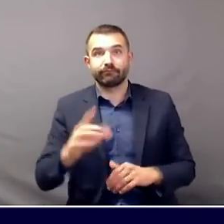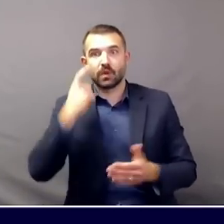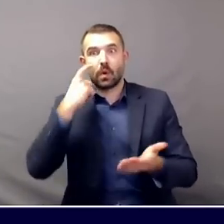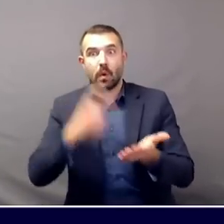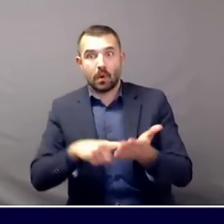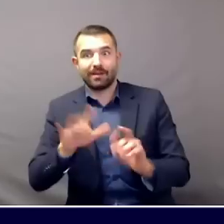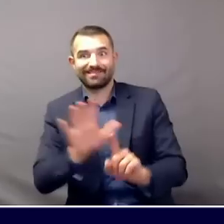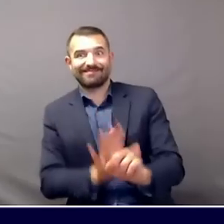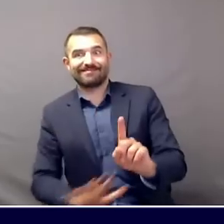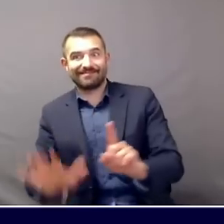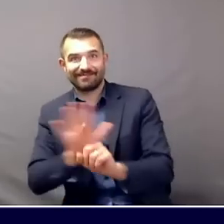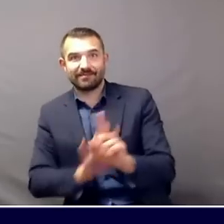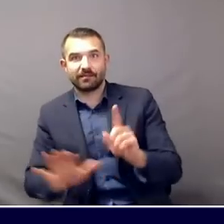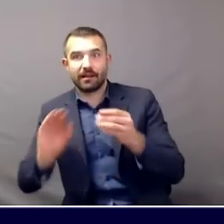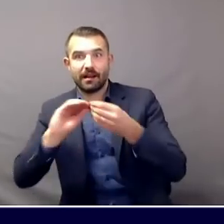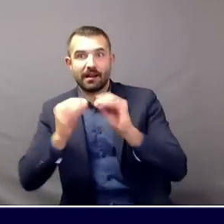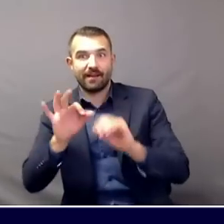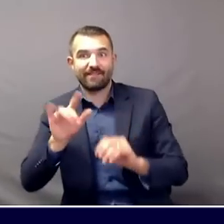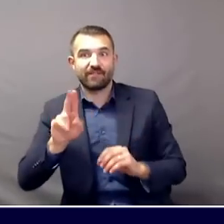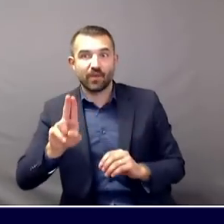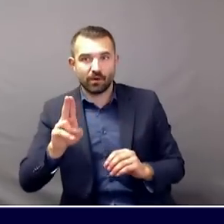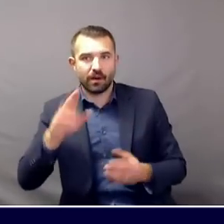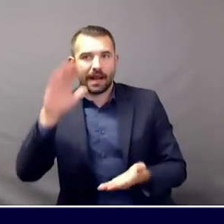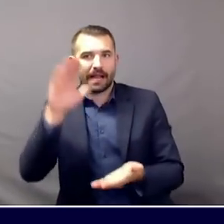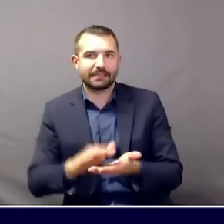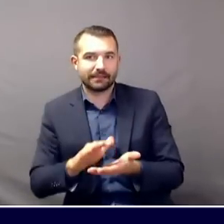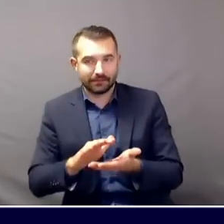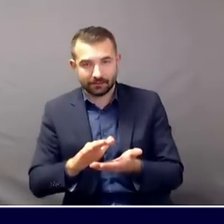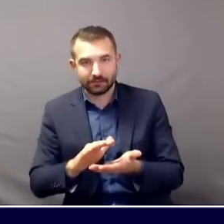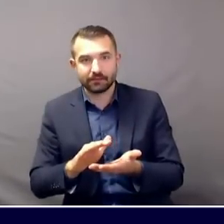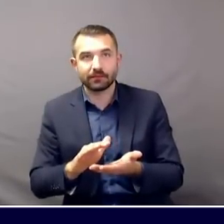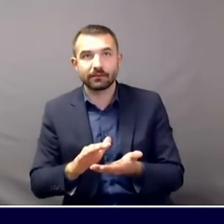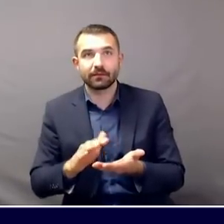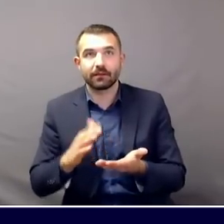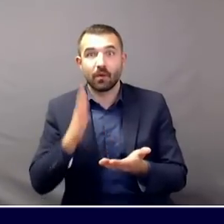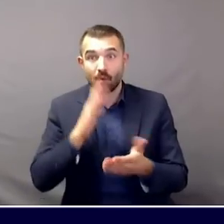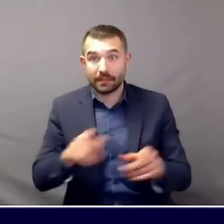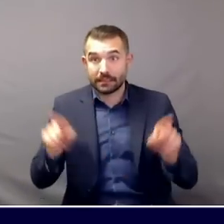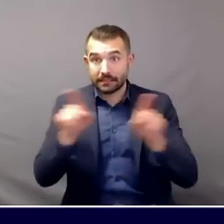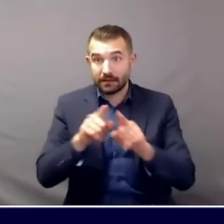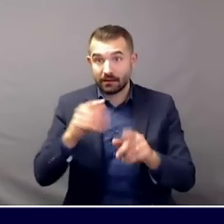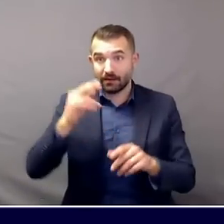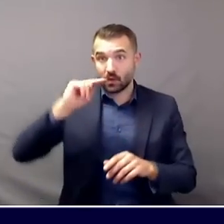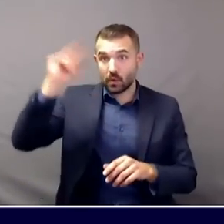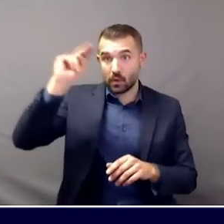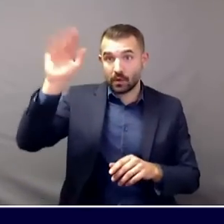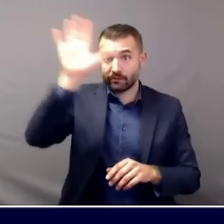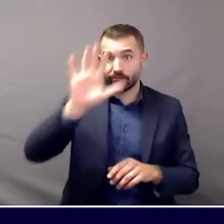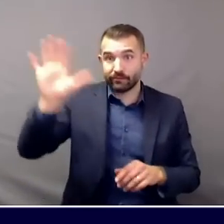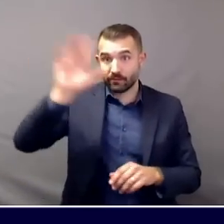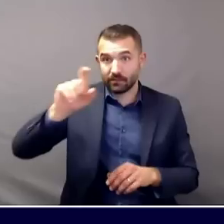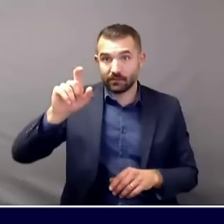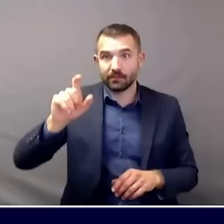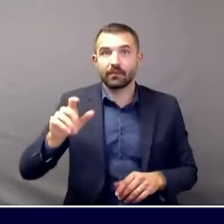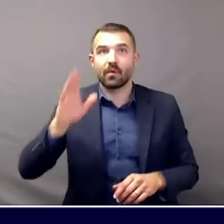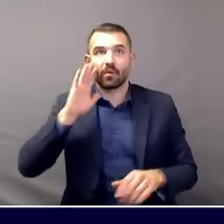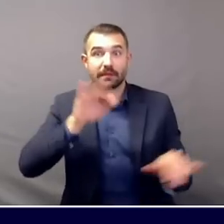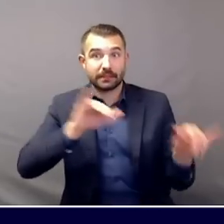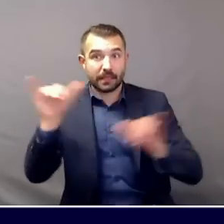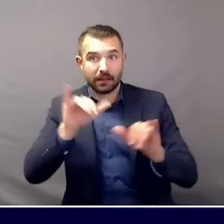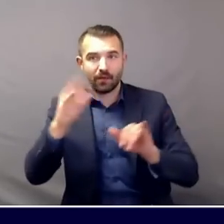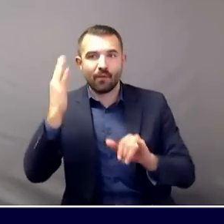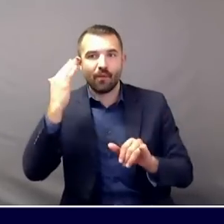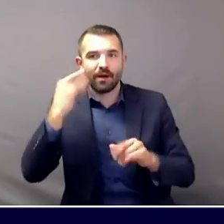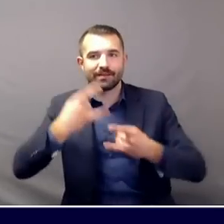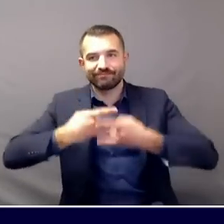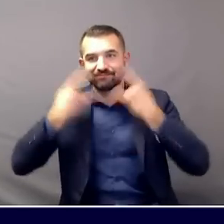Hemisphere because of masking and physical distancing, it's a great empirical and scientific question. We'll see what the data show. But certainly,